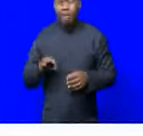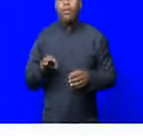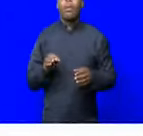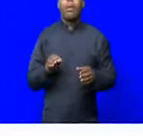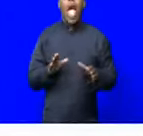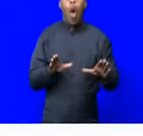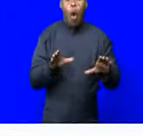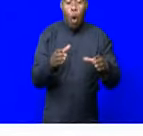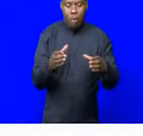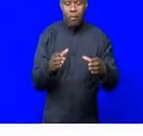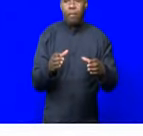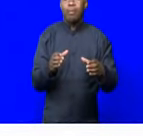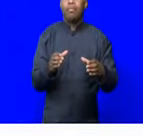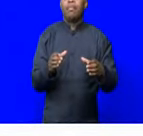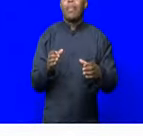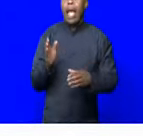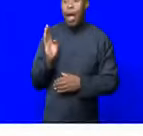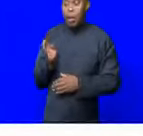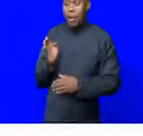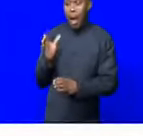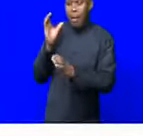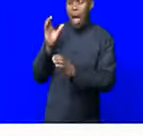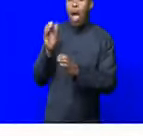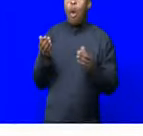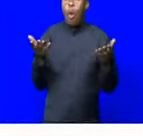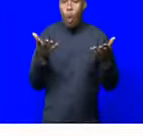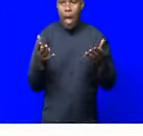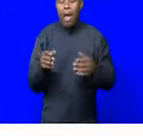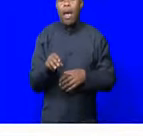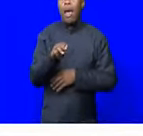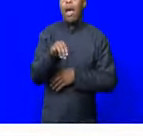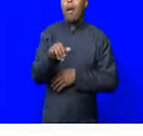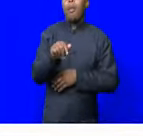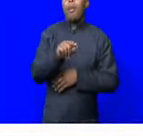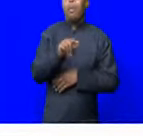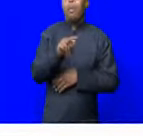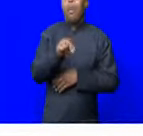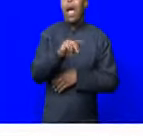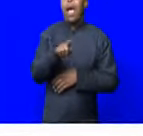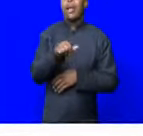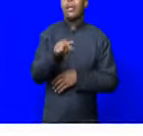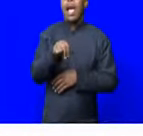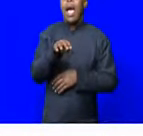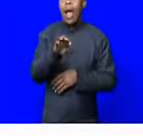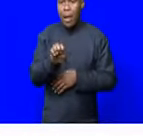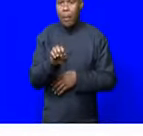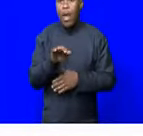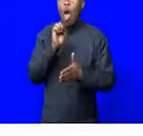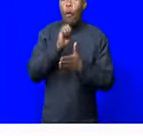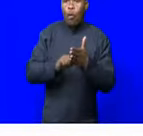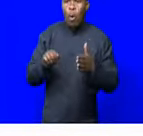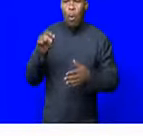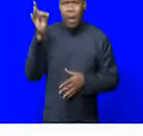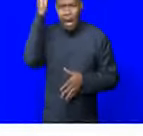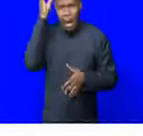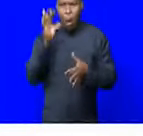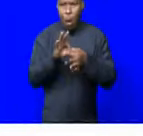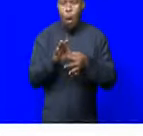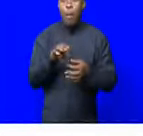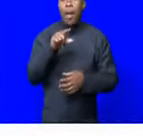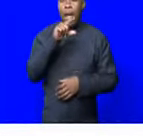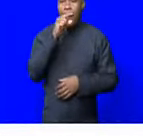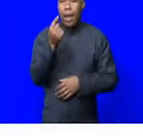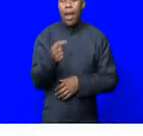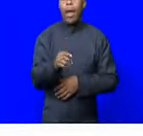who formed the Galangolo Jenny Regiment in the cutting of the reed at Manzana Reed Bed. The maidens set out Lulaleni Royal Residence and marched to the